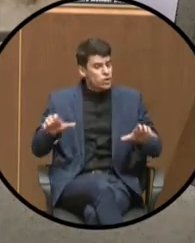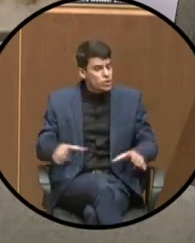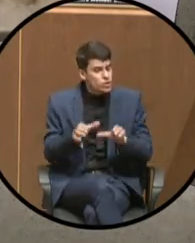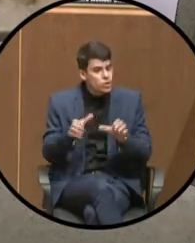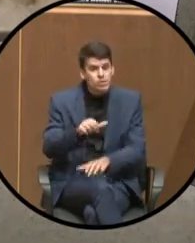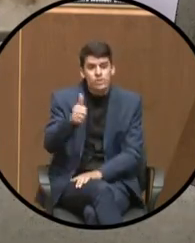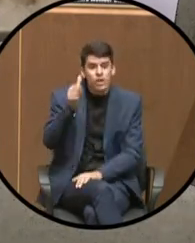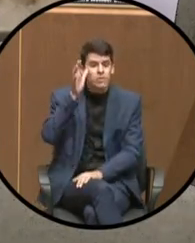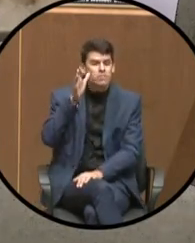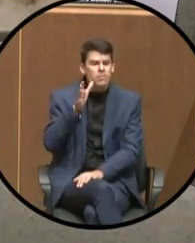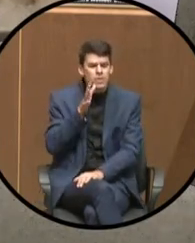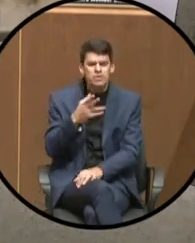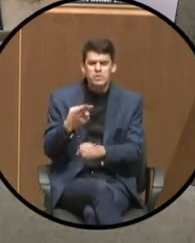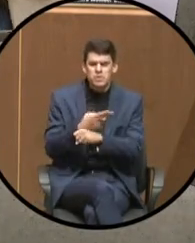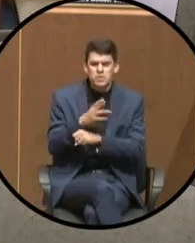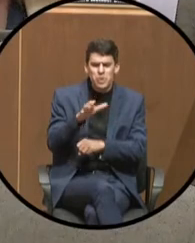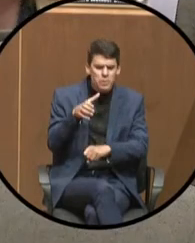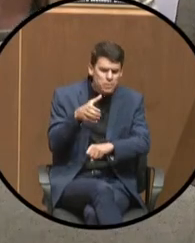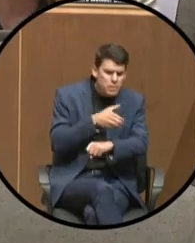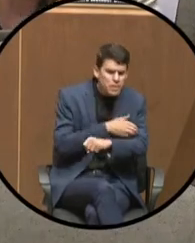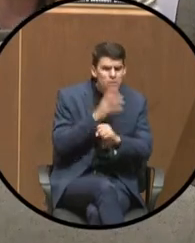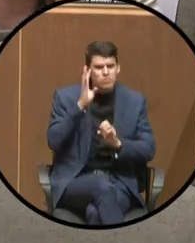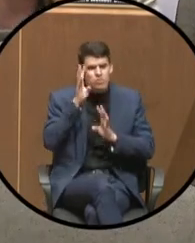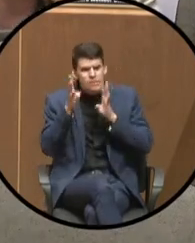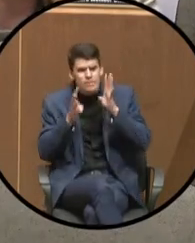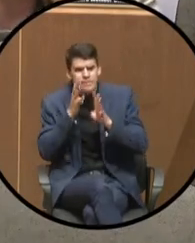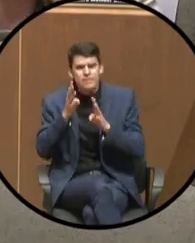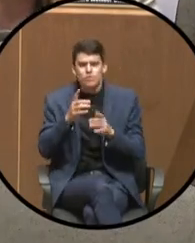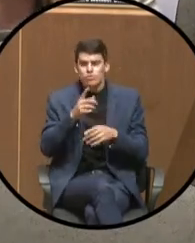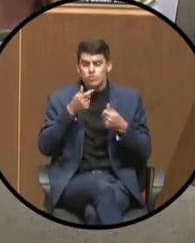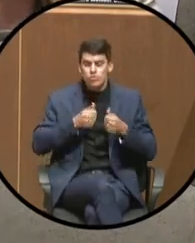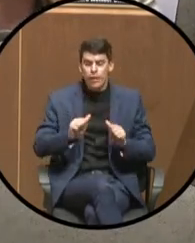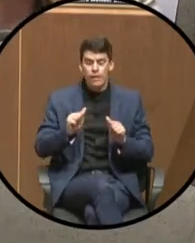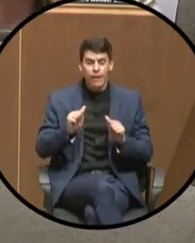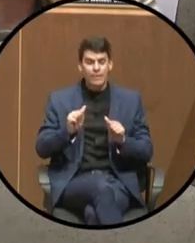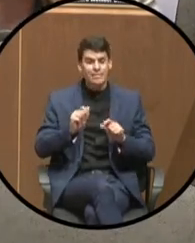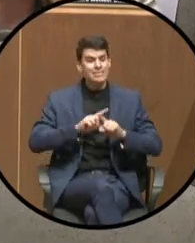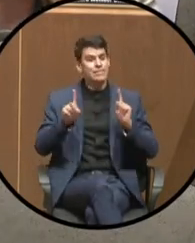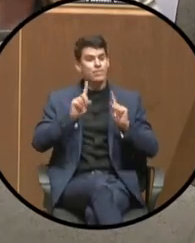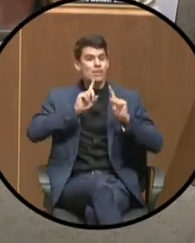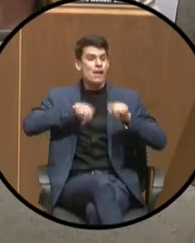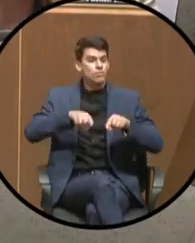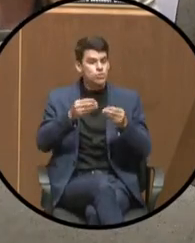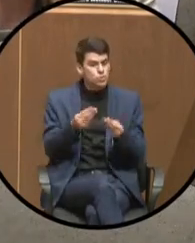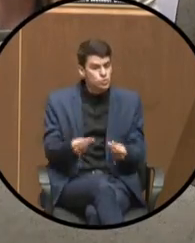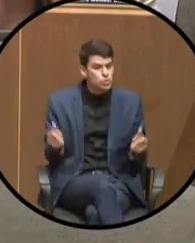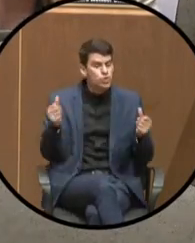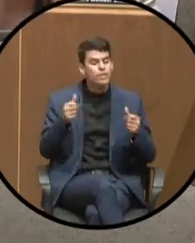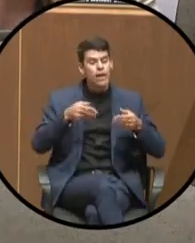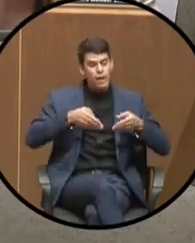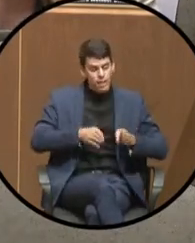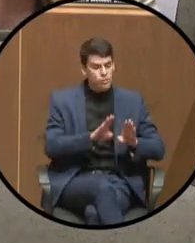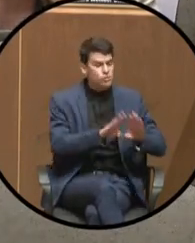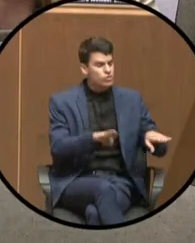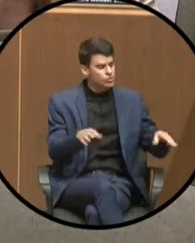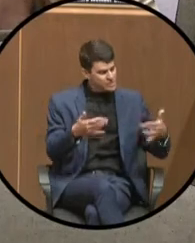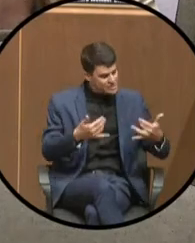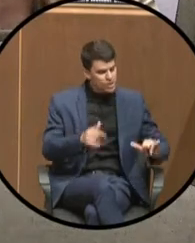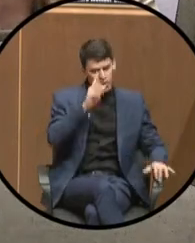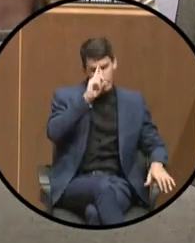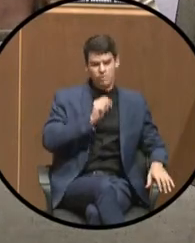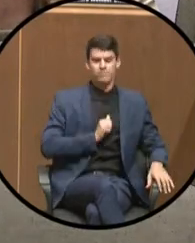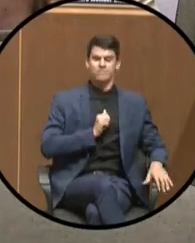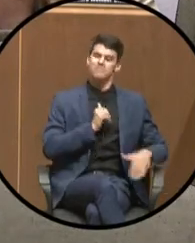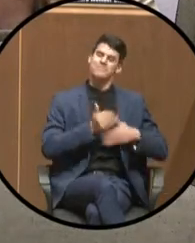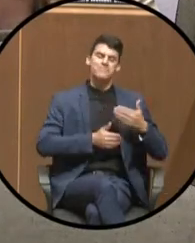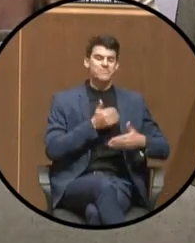together and use their power and creativity to come up with another solution for their family that allows their children to be themselves and to grow